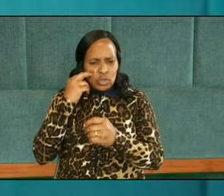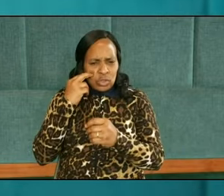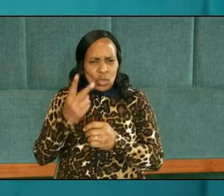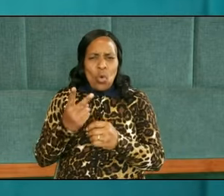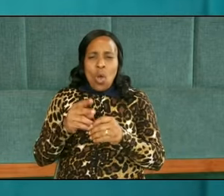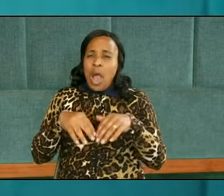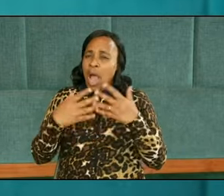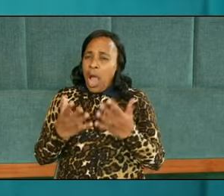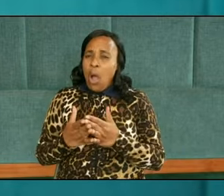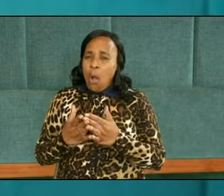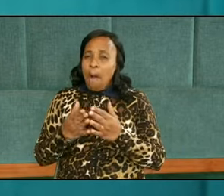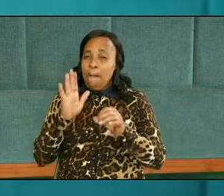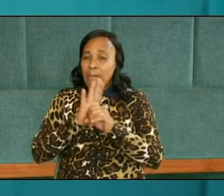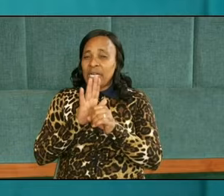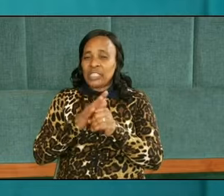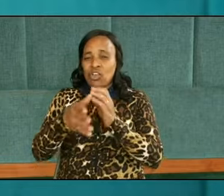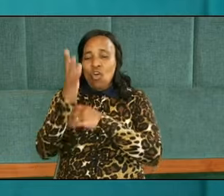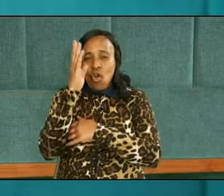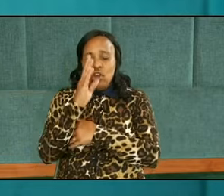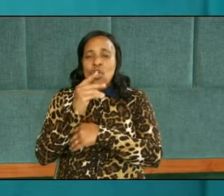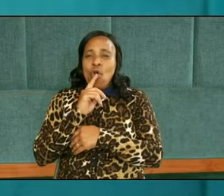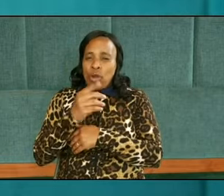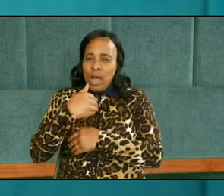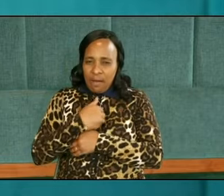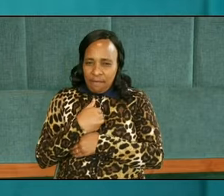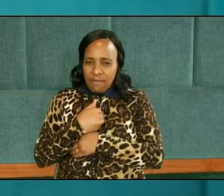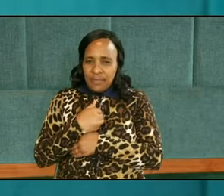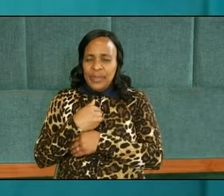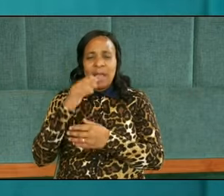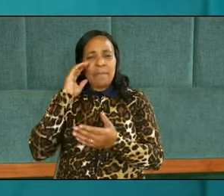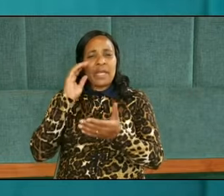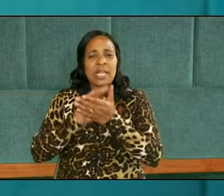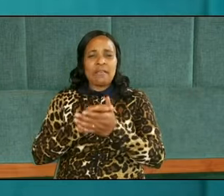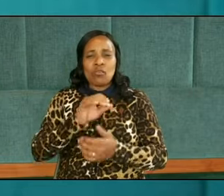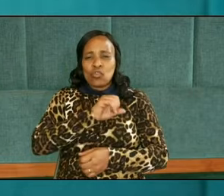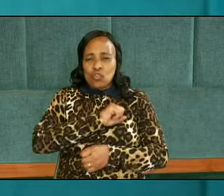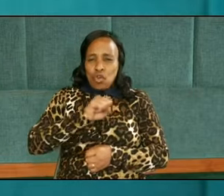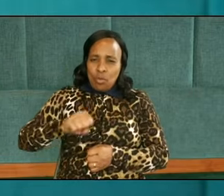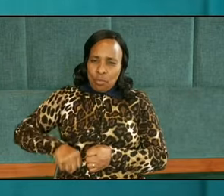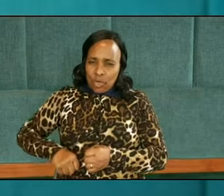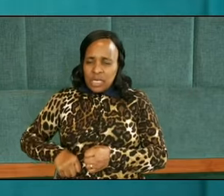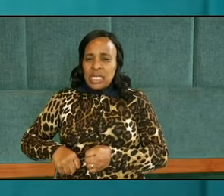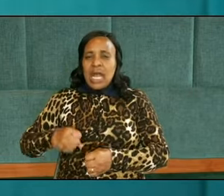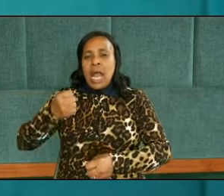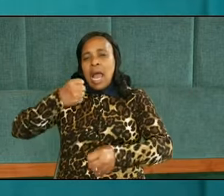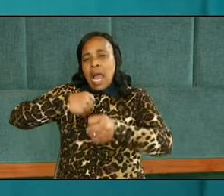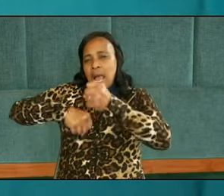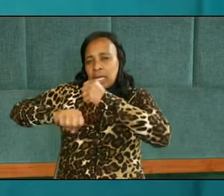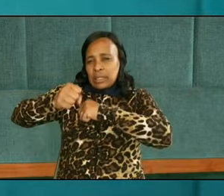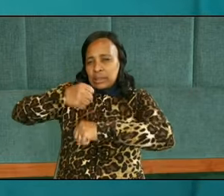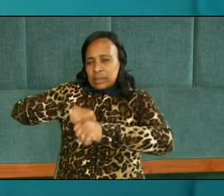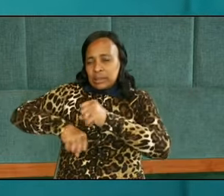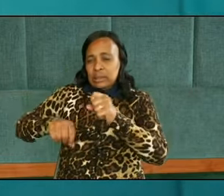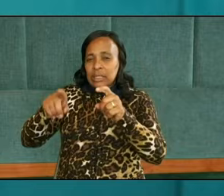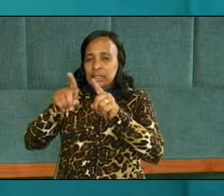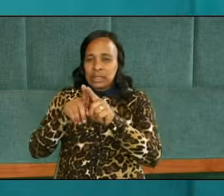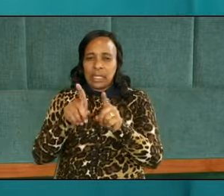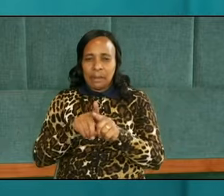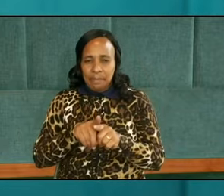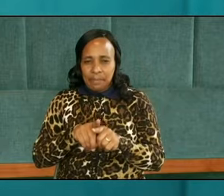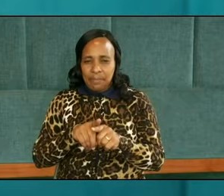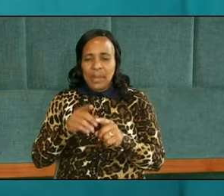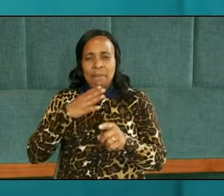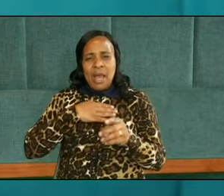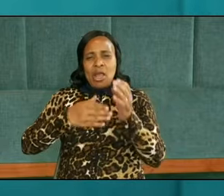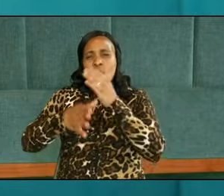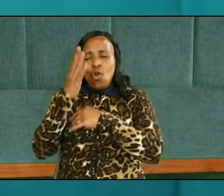of order. Mm-hmm. And I believe Solomon was acting on that premise that my